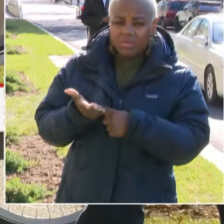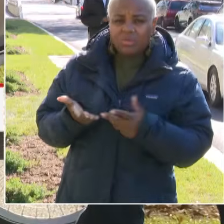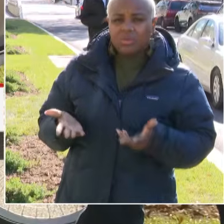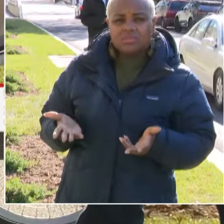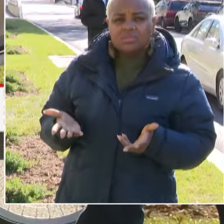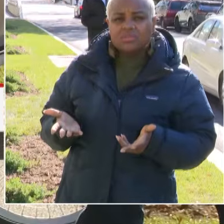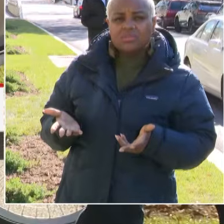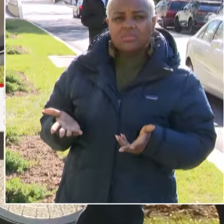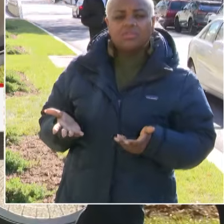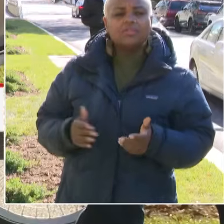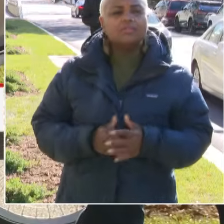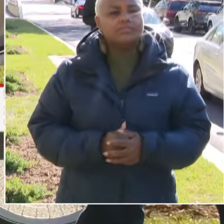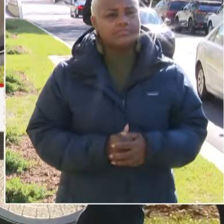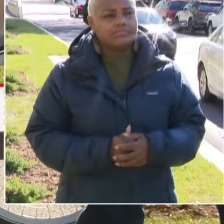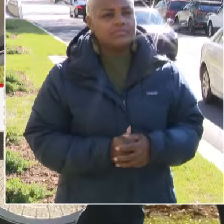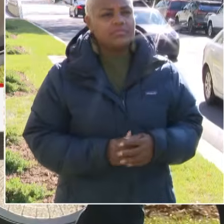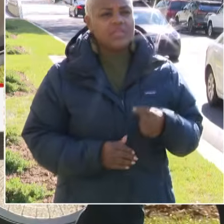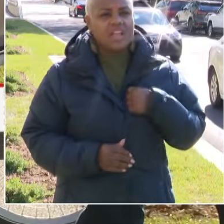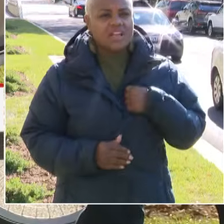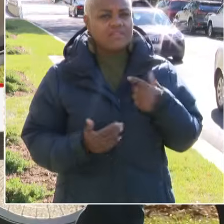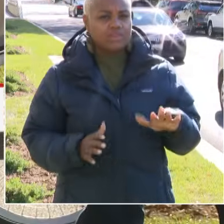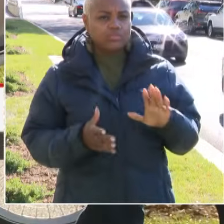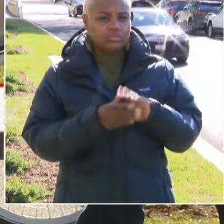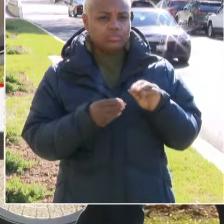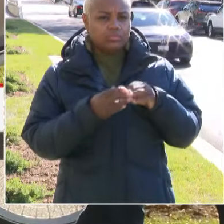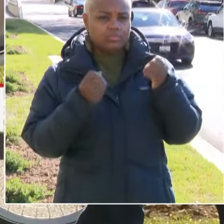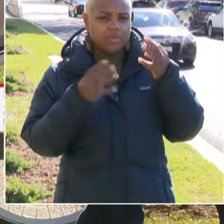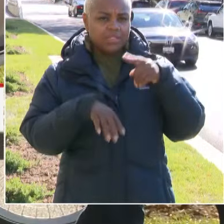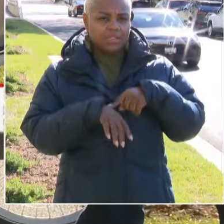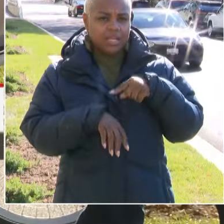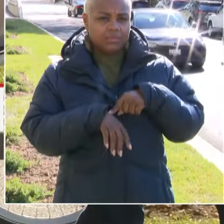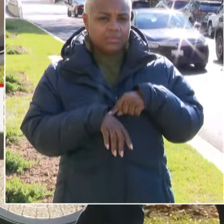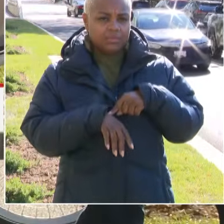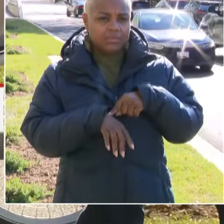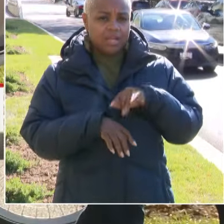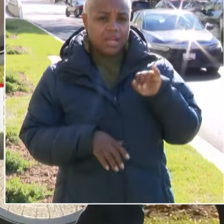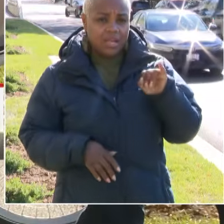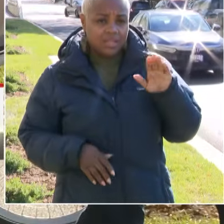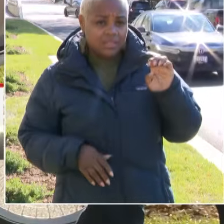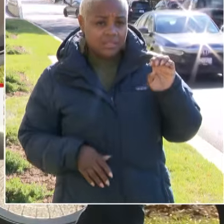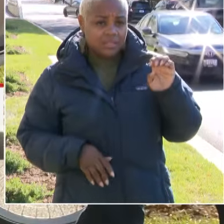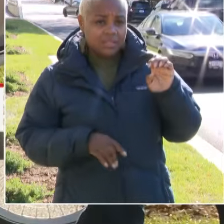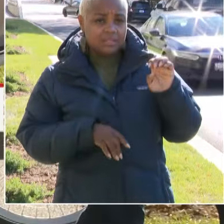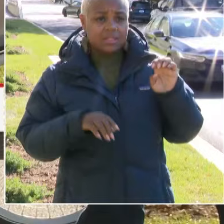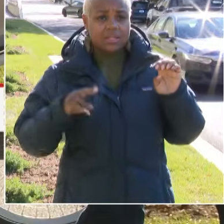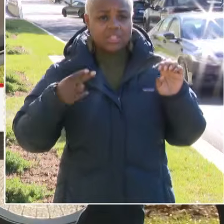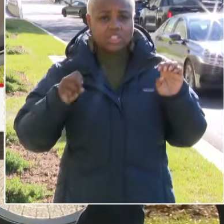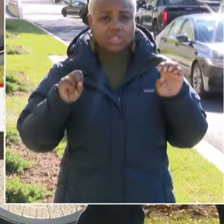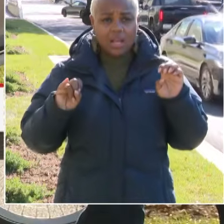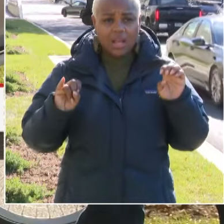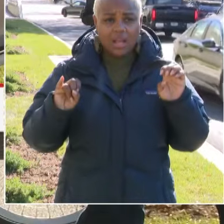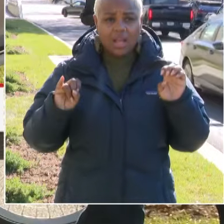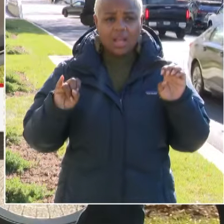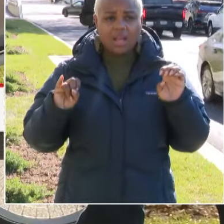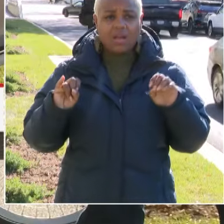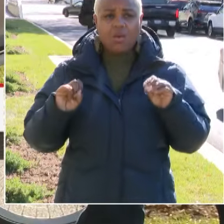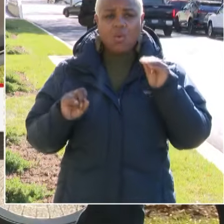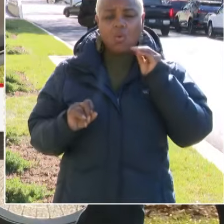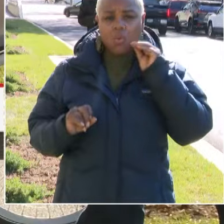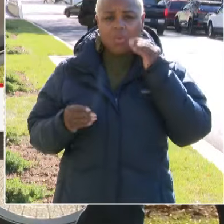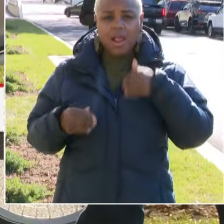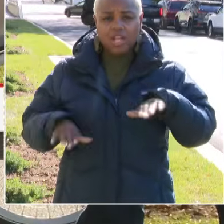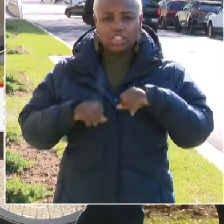occasions, ICE, HSI, and the Homeland Security agencies work under the direction of Secretary